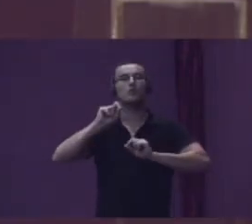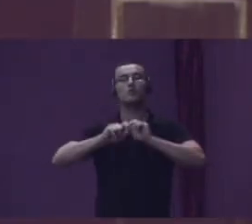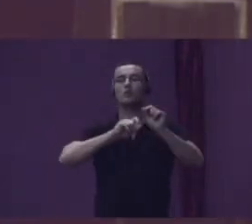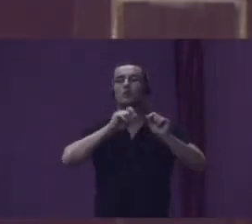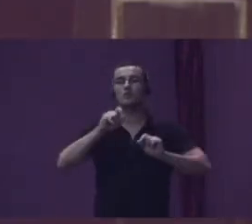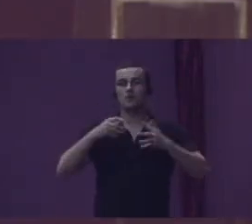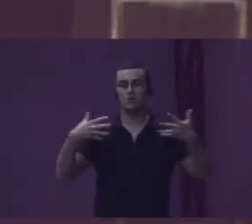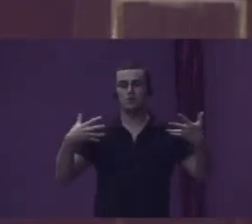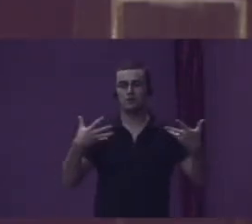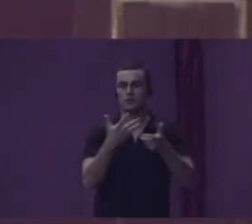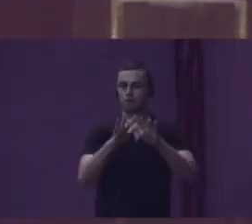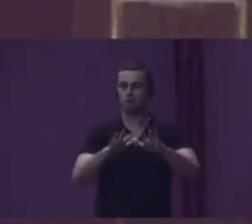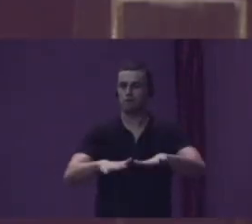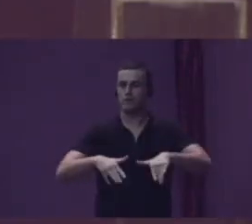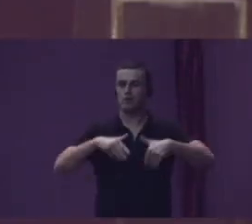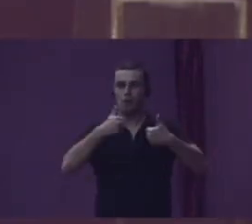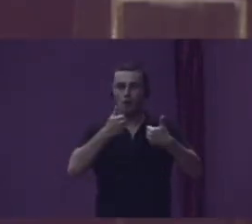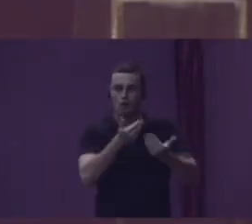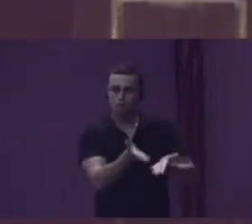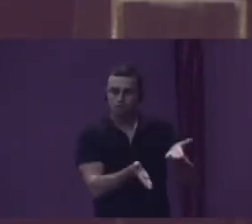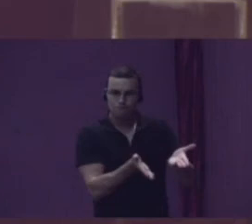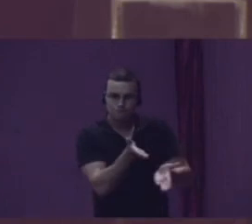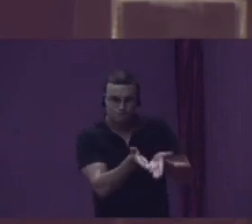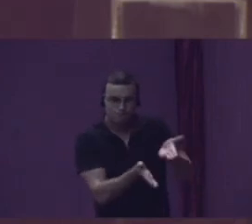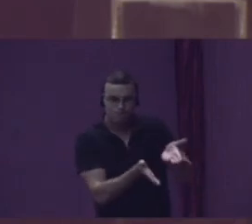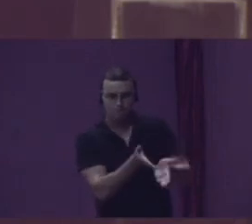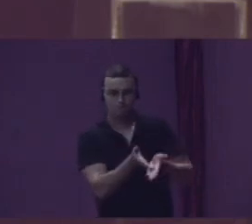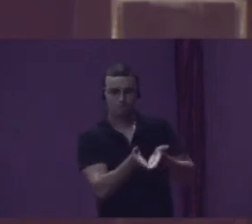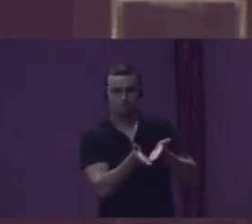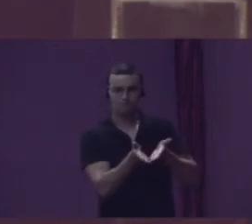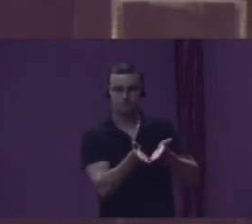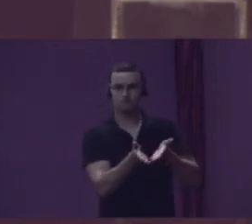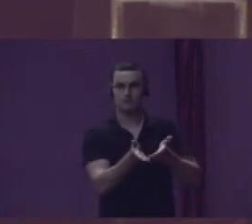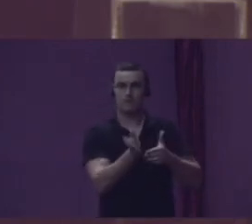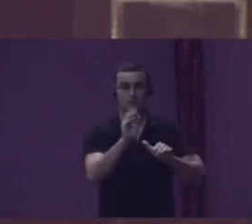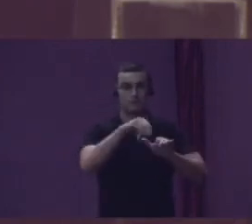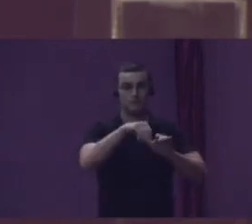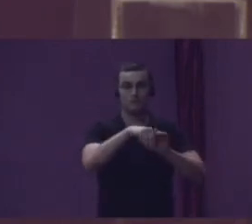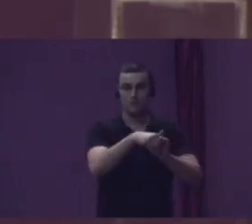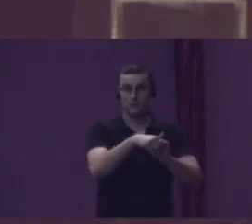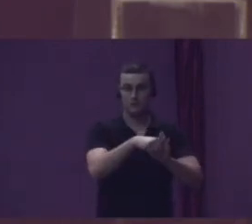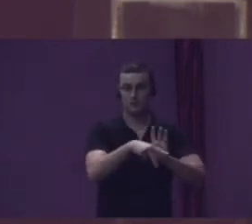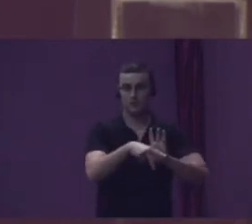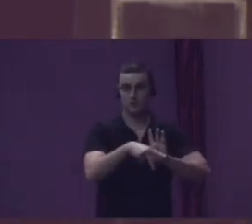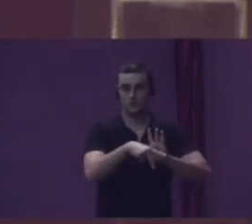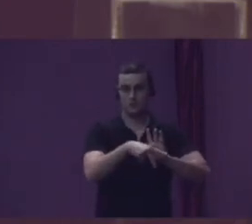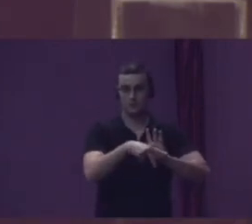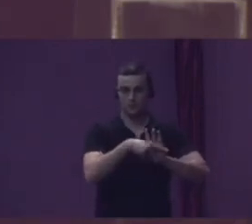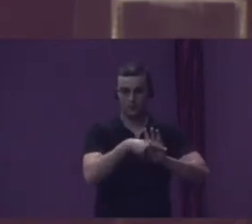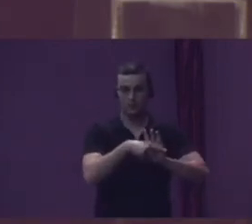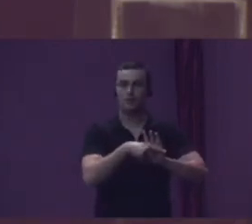of neonatal resuscitation equipment in this district where we work. Clinical teaching again.